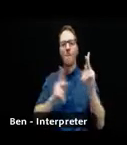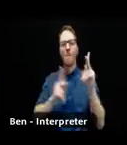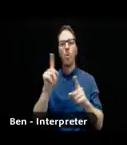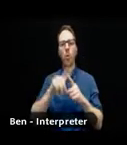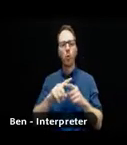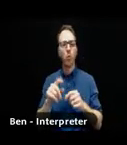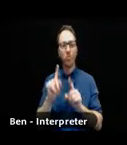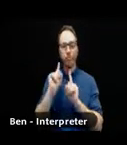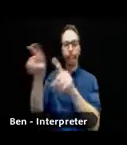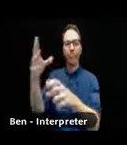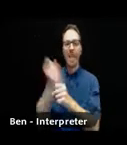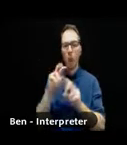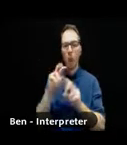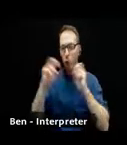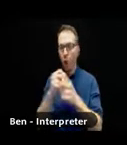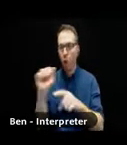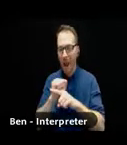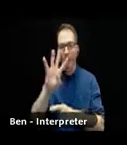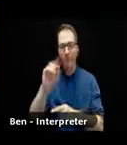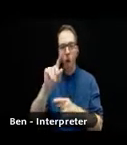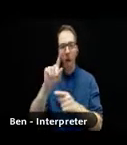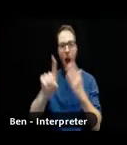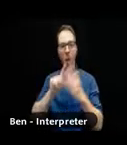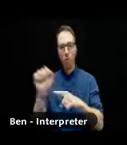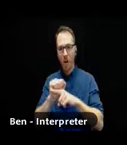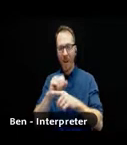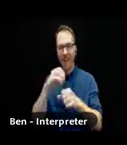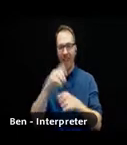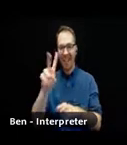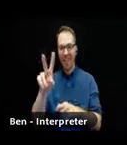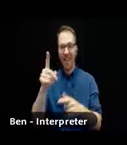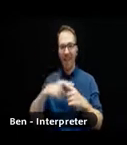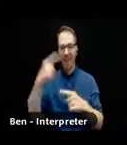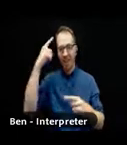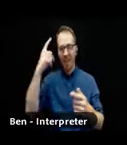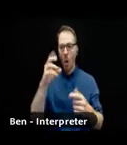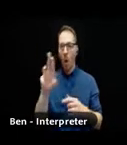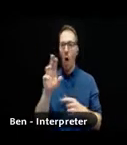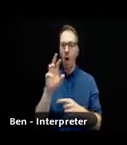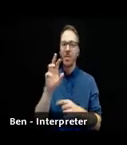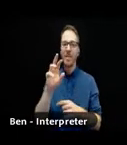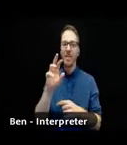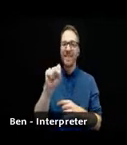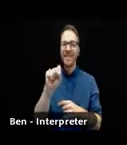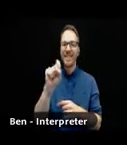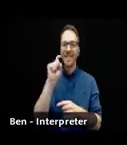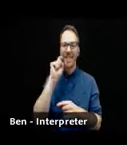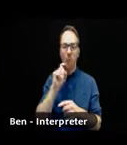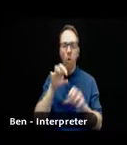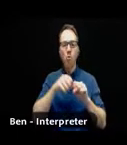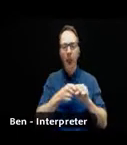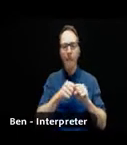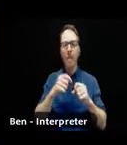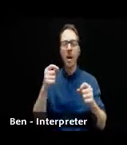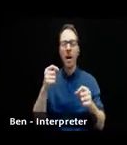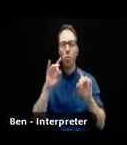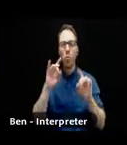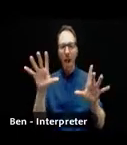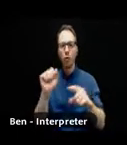get a circle training and a 40-hour training in DV and then think that, or sexual violence, right, a rape crisis training, and then think that you can go do